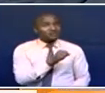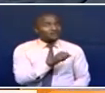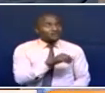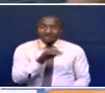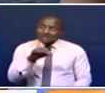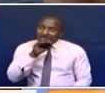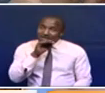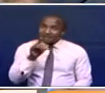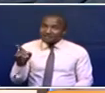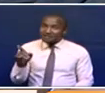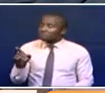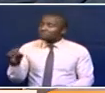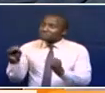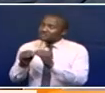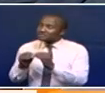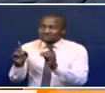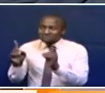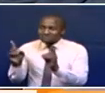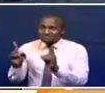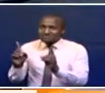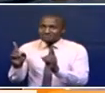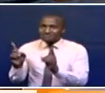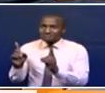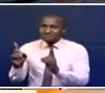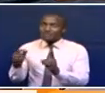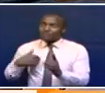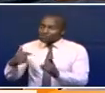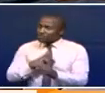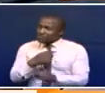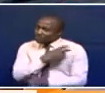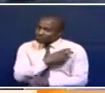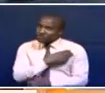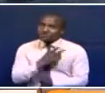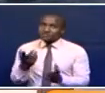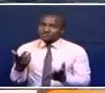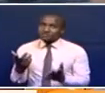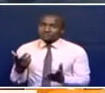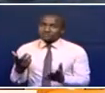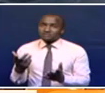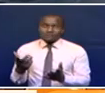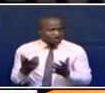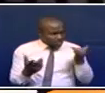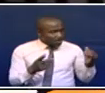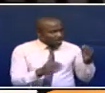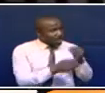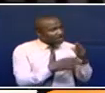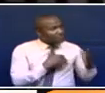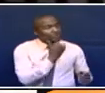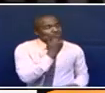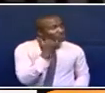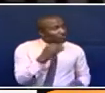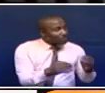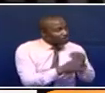to call anybody. Okay. We consult. You all have called. But then now you're adding people like Joho